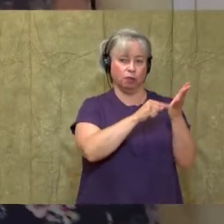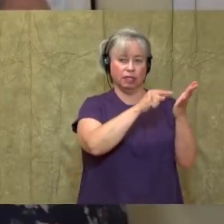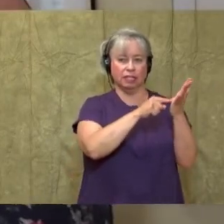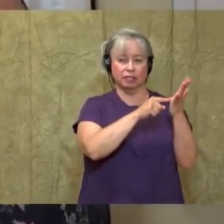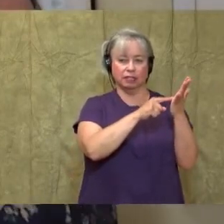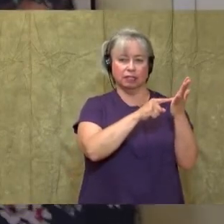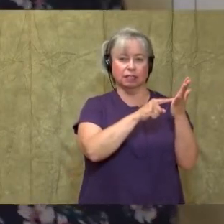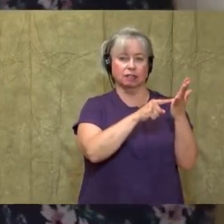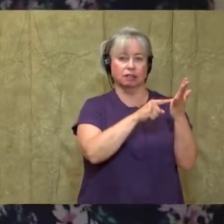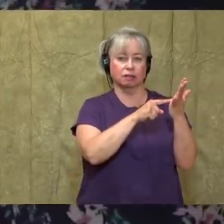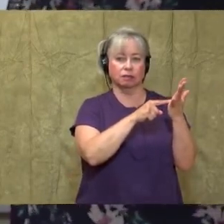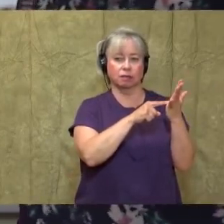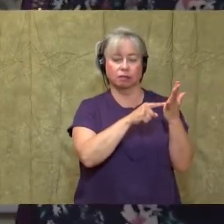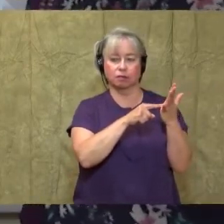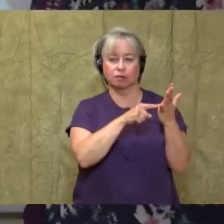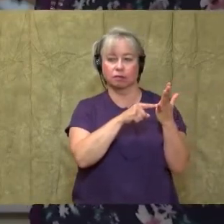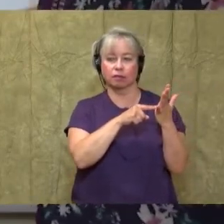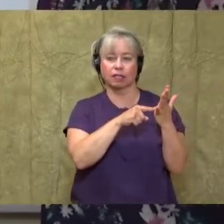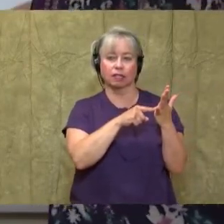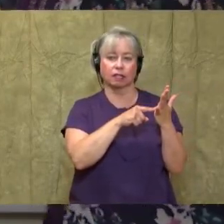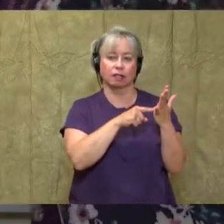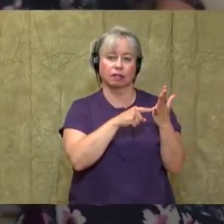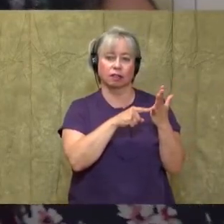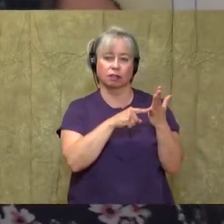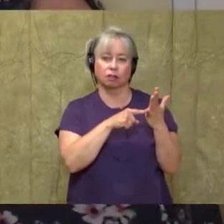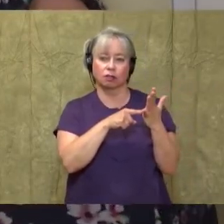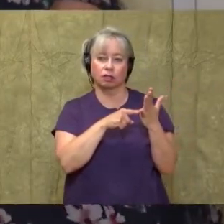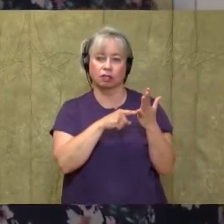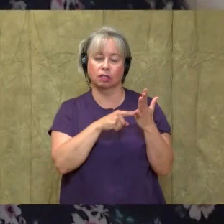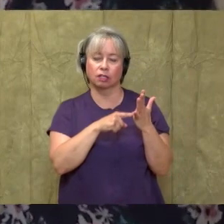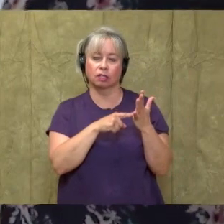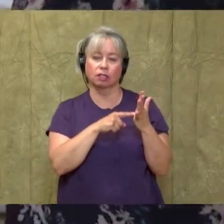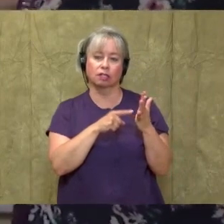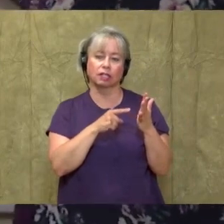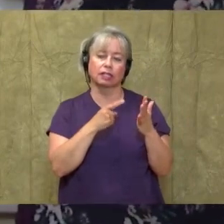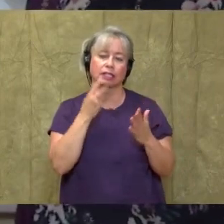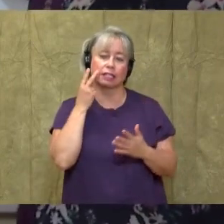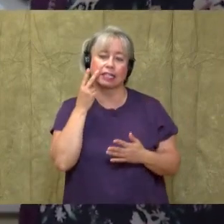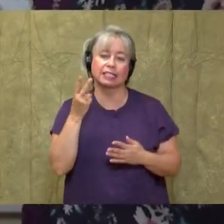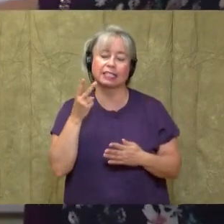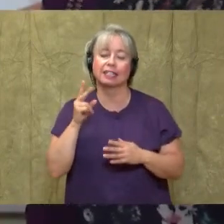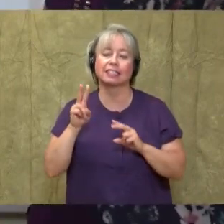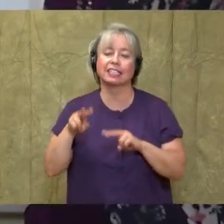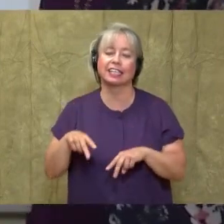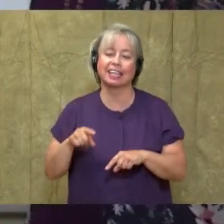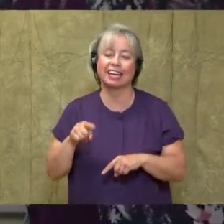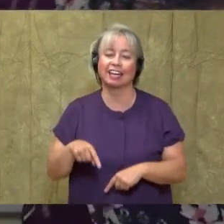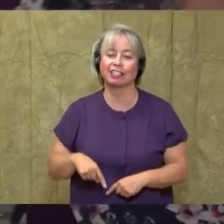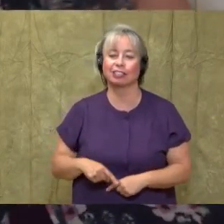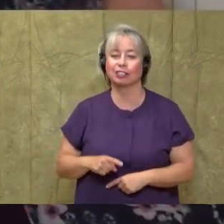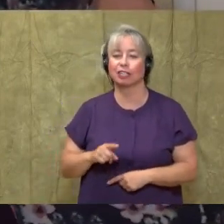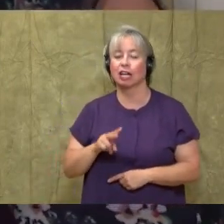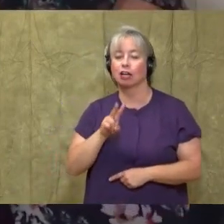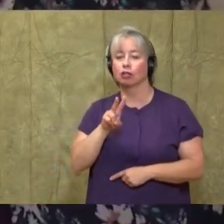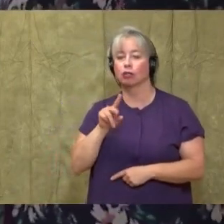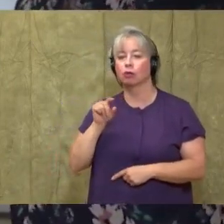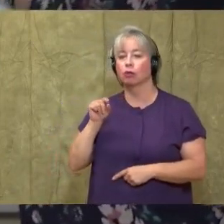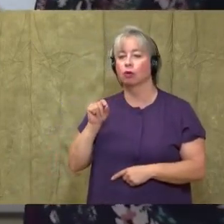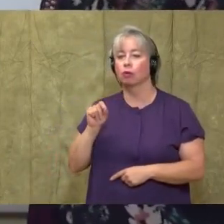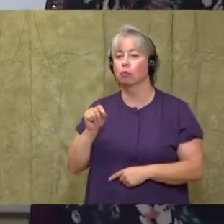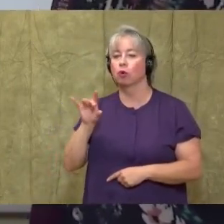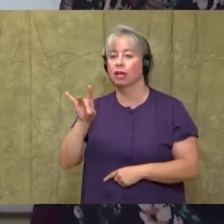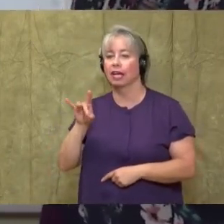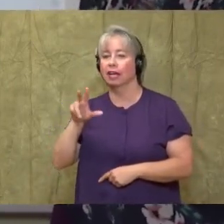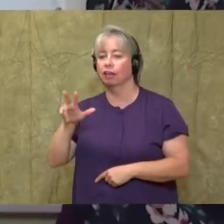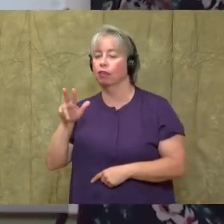around 2 something. Let's see. Let's cheat a little bit. Oh, let's cheat a little bit. Let's see. 2.83 units. Okay,